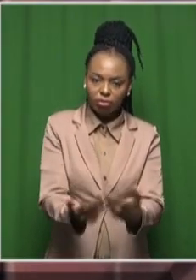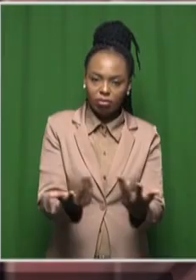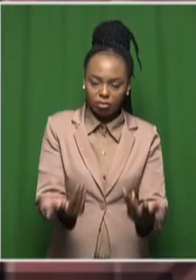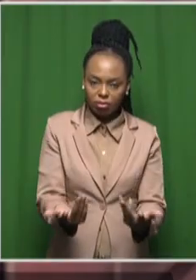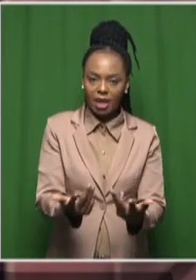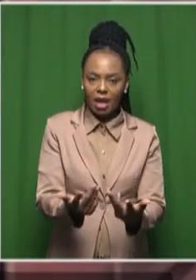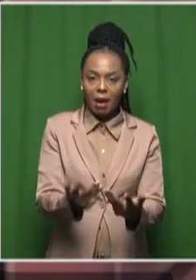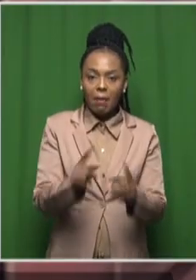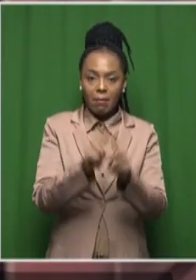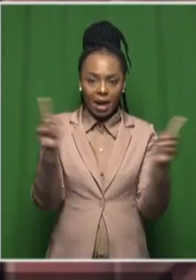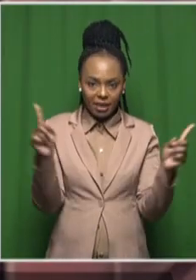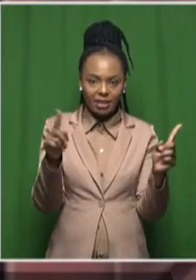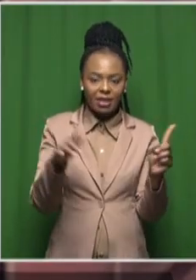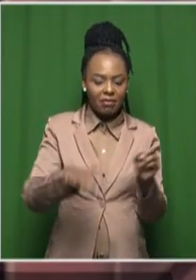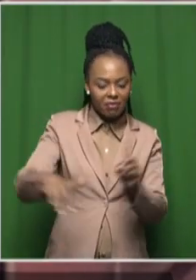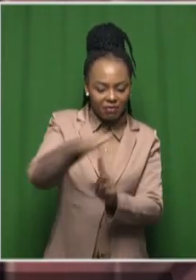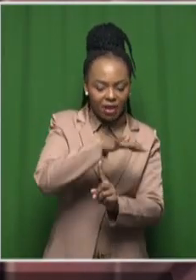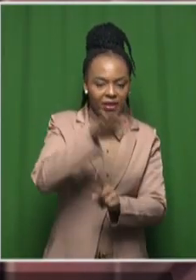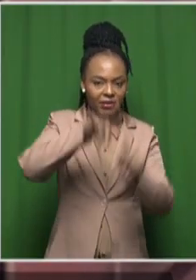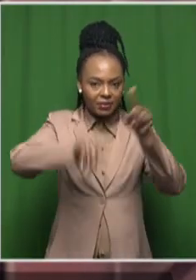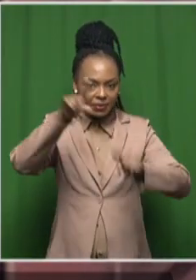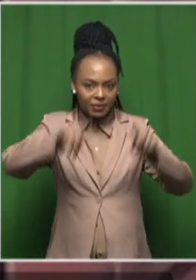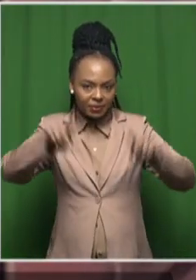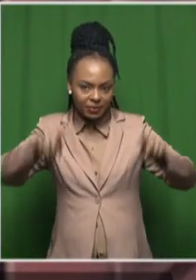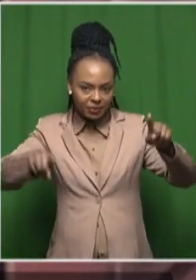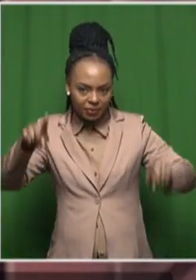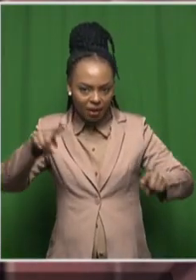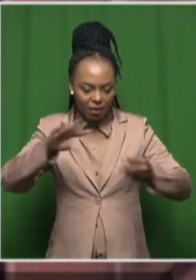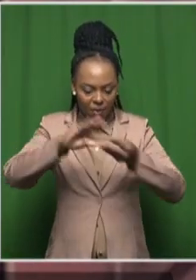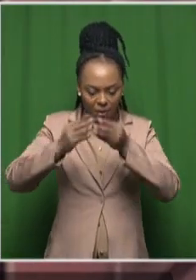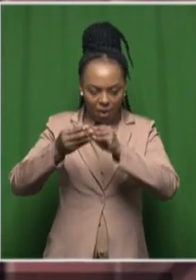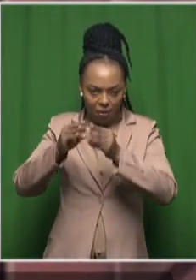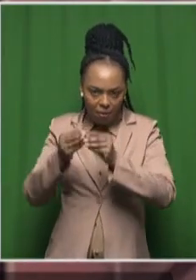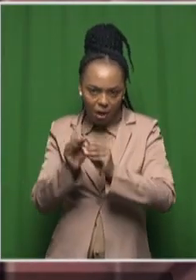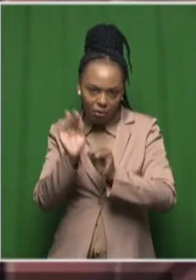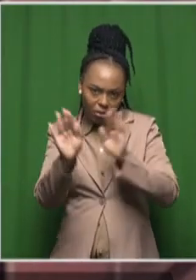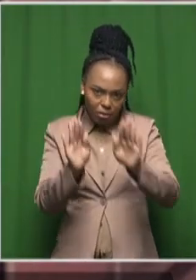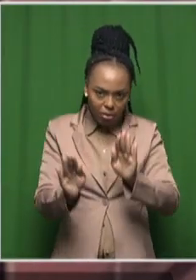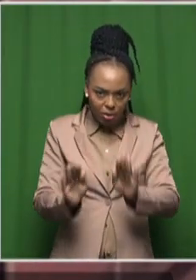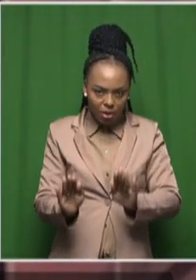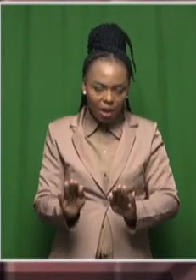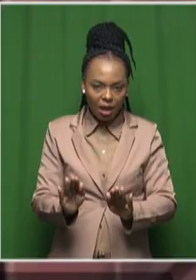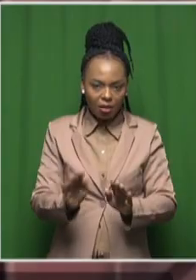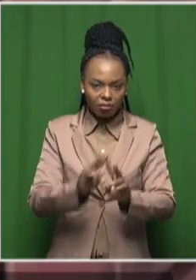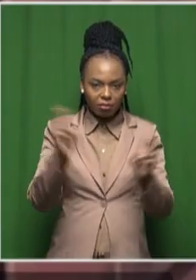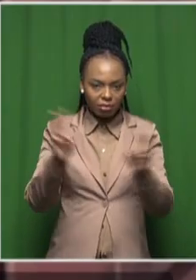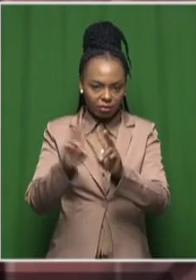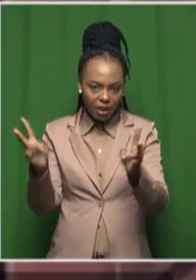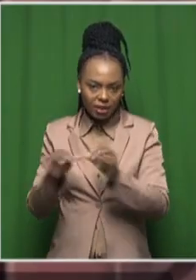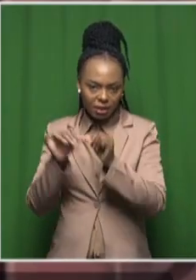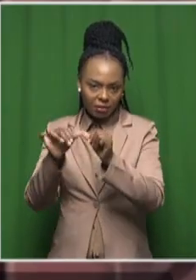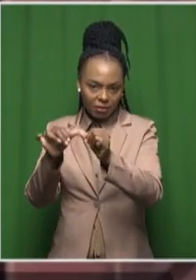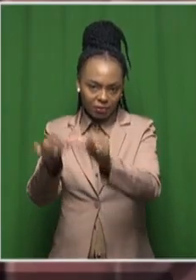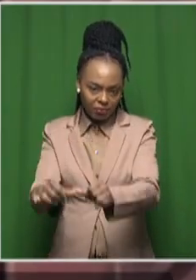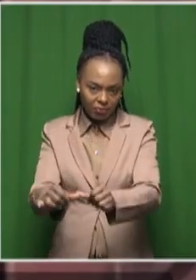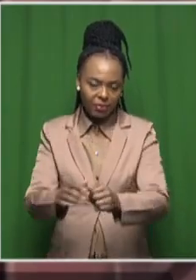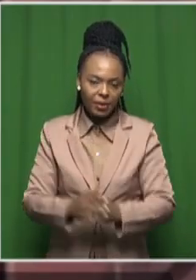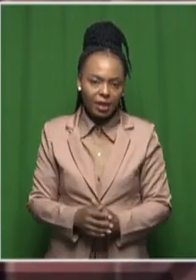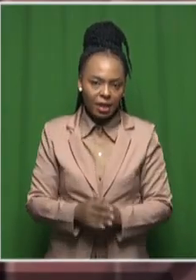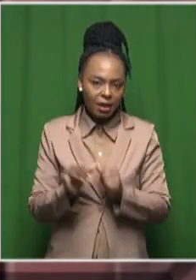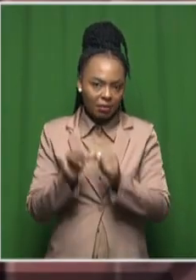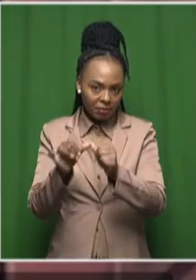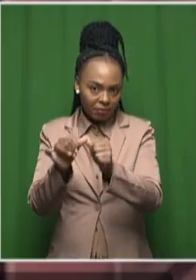different field will have a different shape, what sustainability is. But what I've been thinking about sustainability lately, that